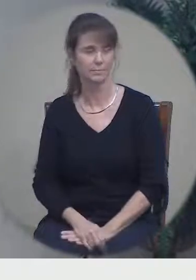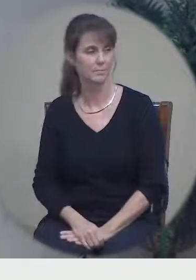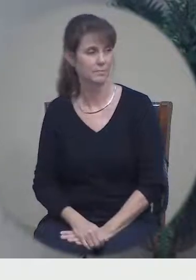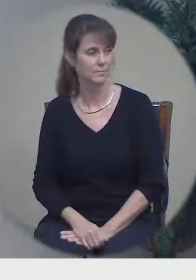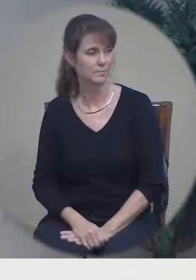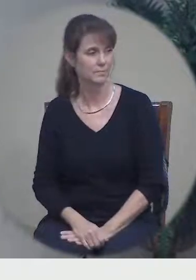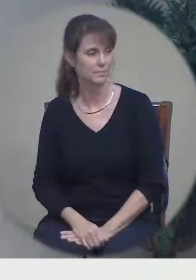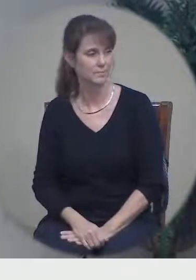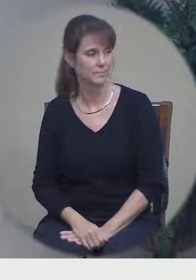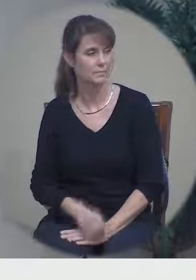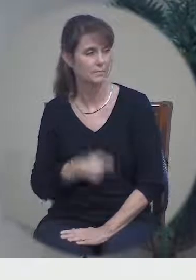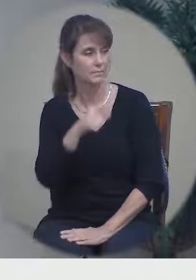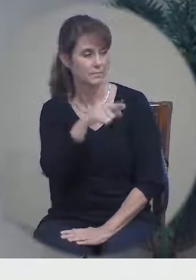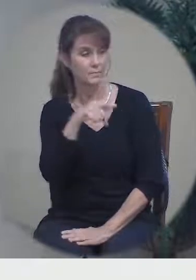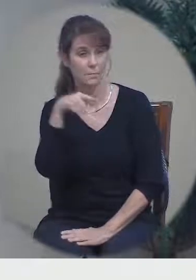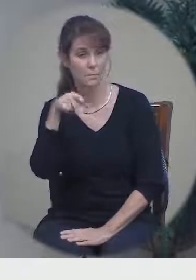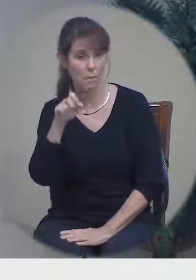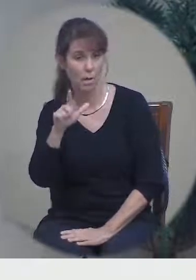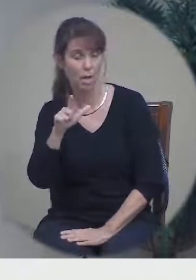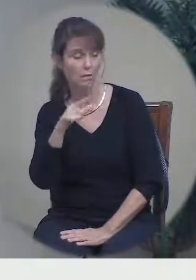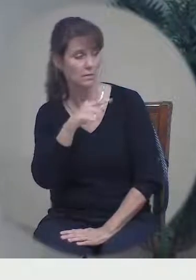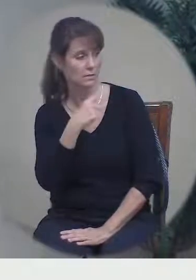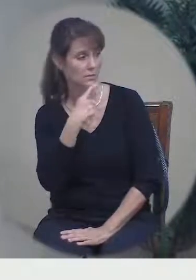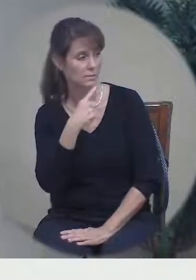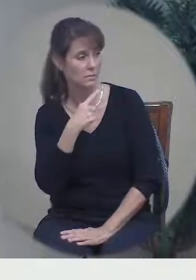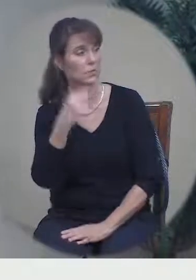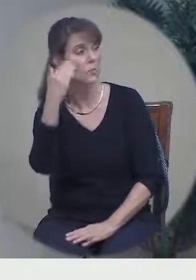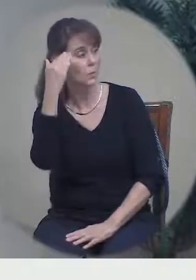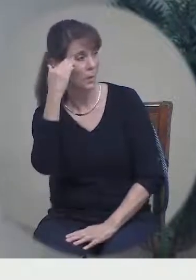character of God is redemptive.